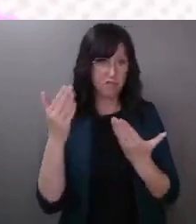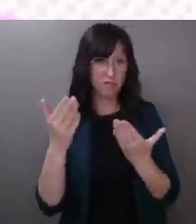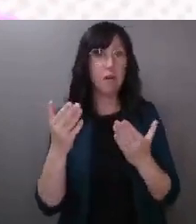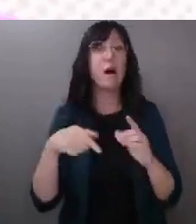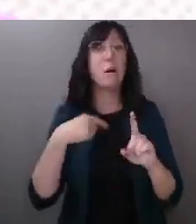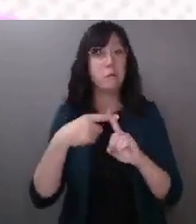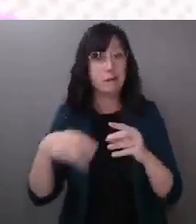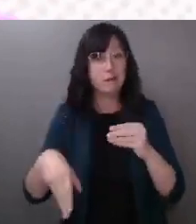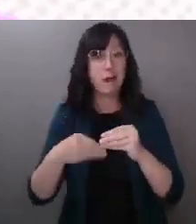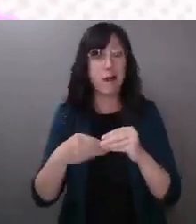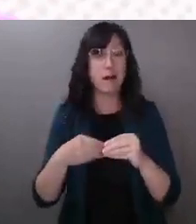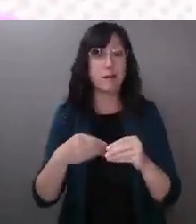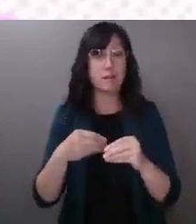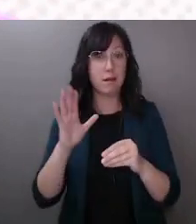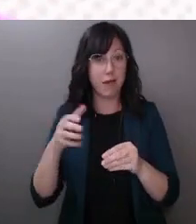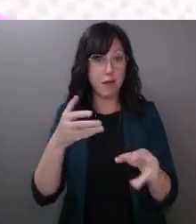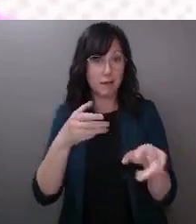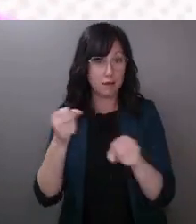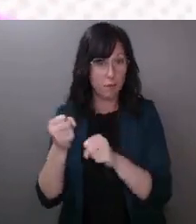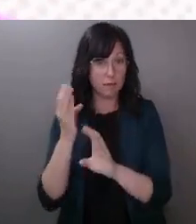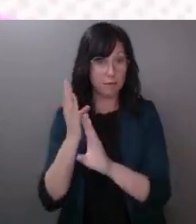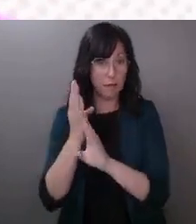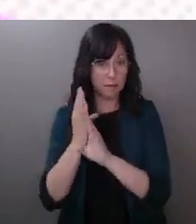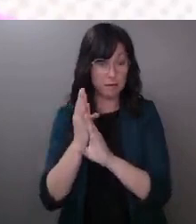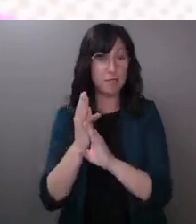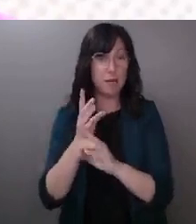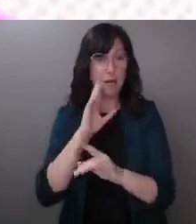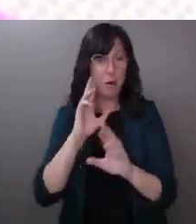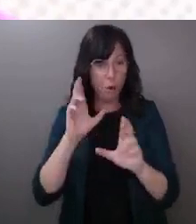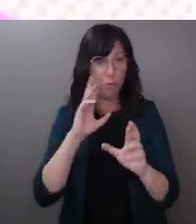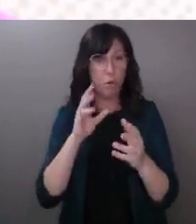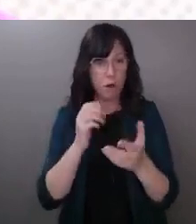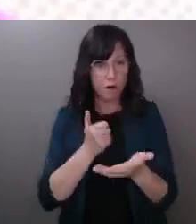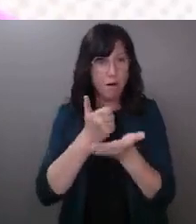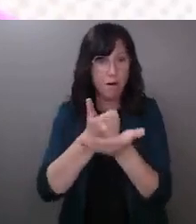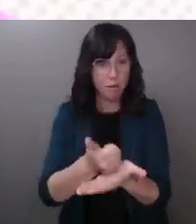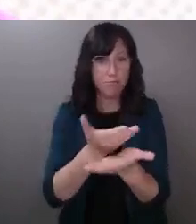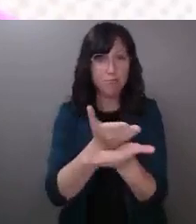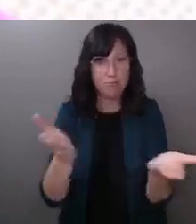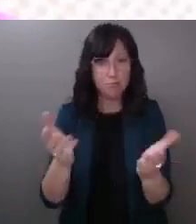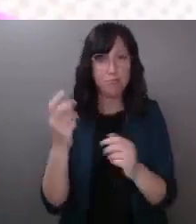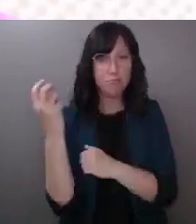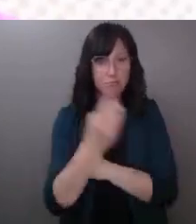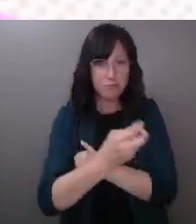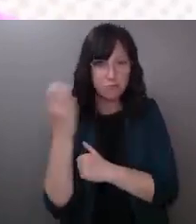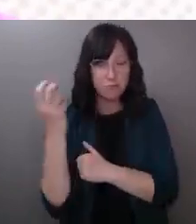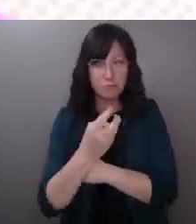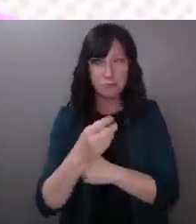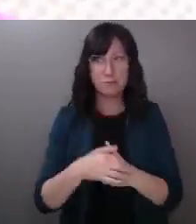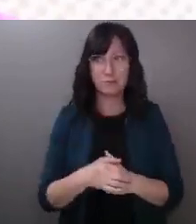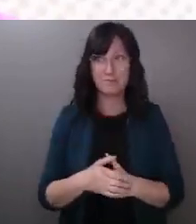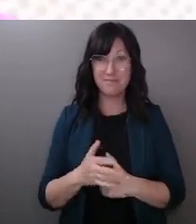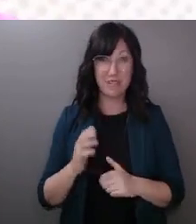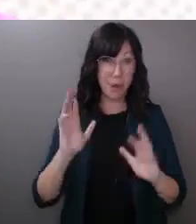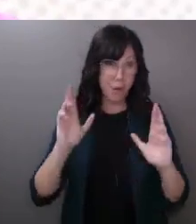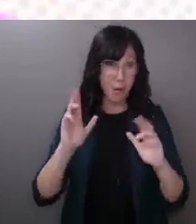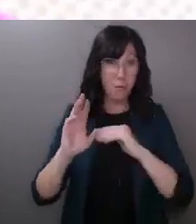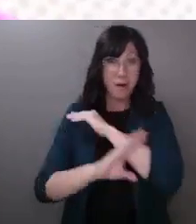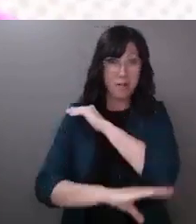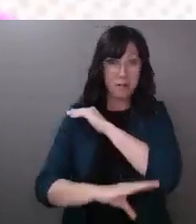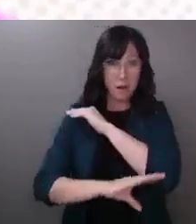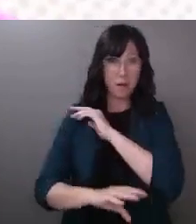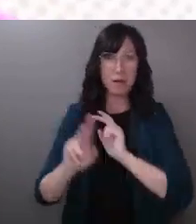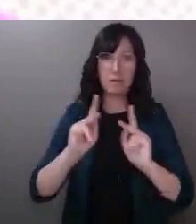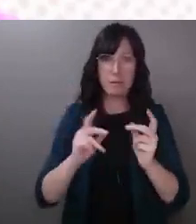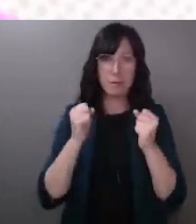will accommodate anticipated customer volumes. I'm hopeful that ridership will be high this fall.